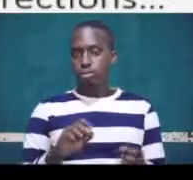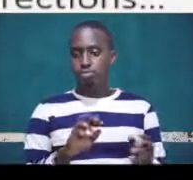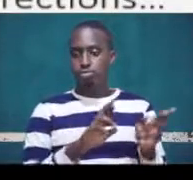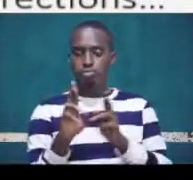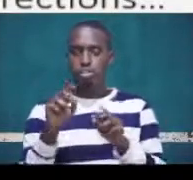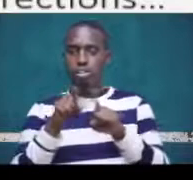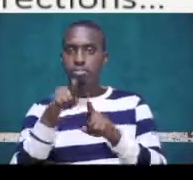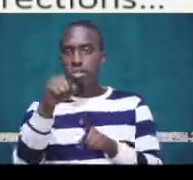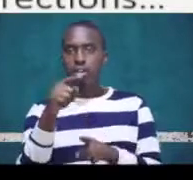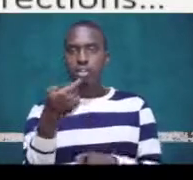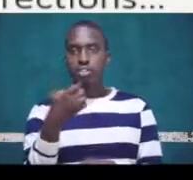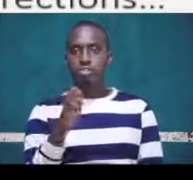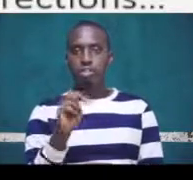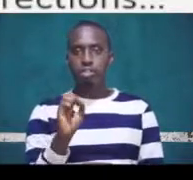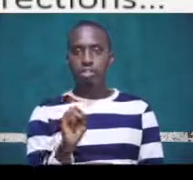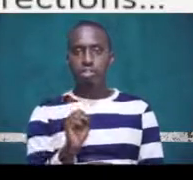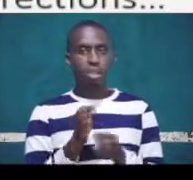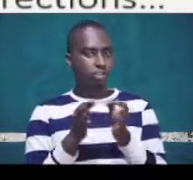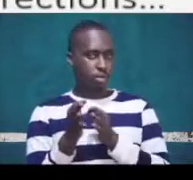as gene expression.